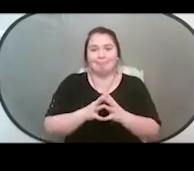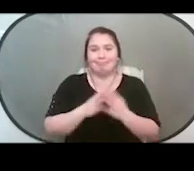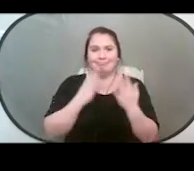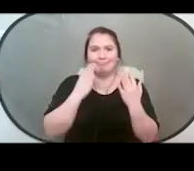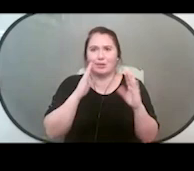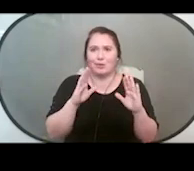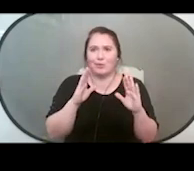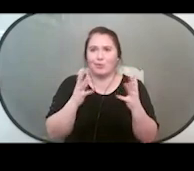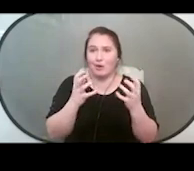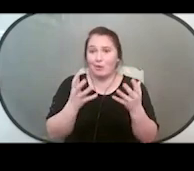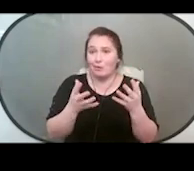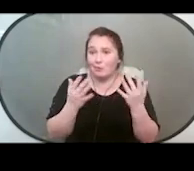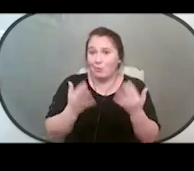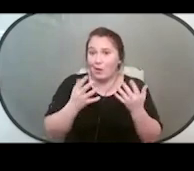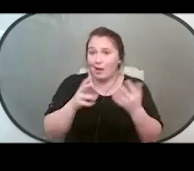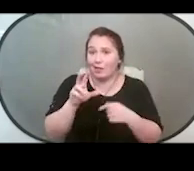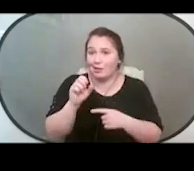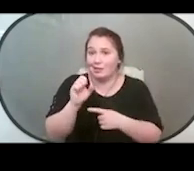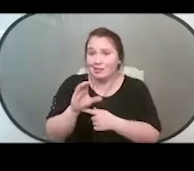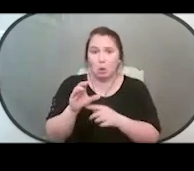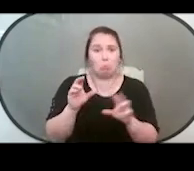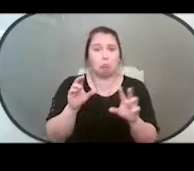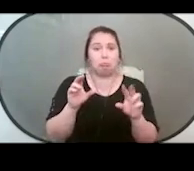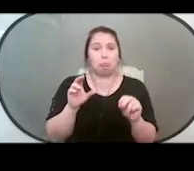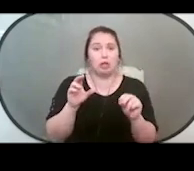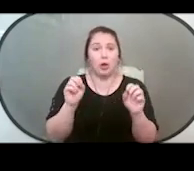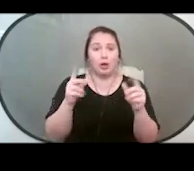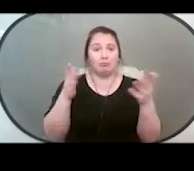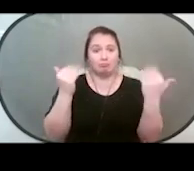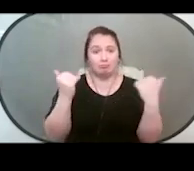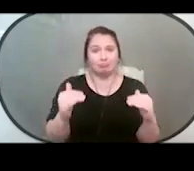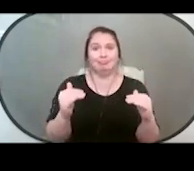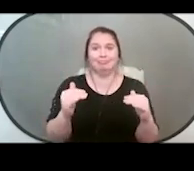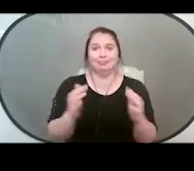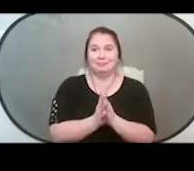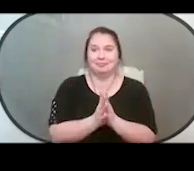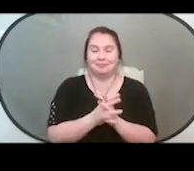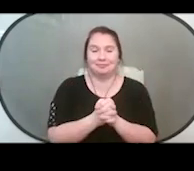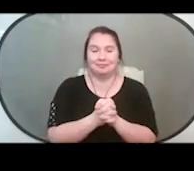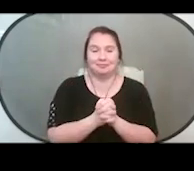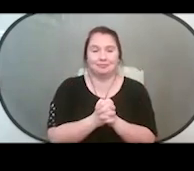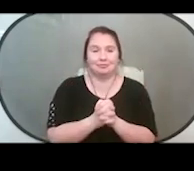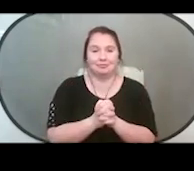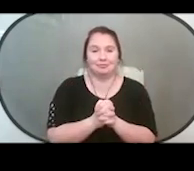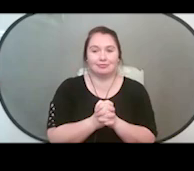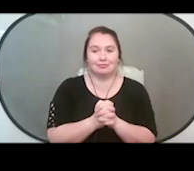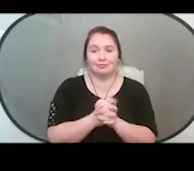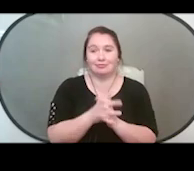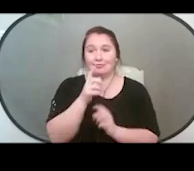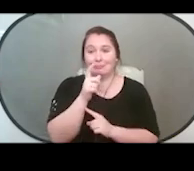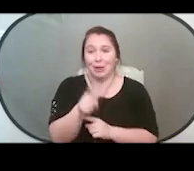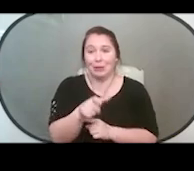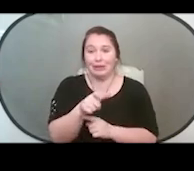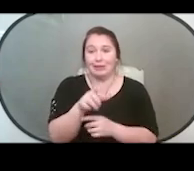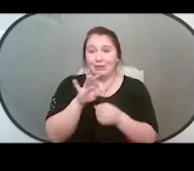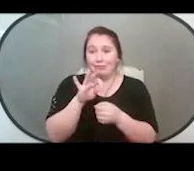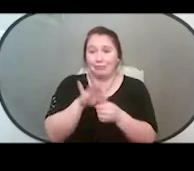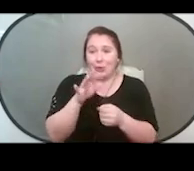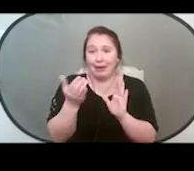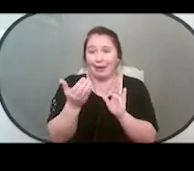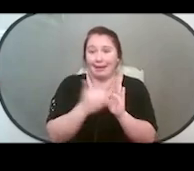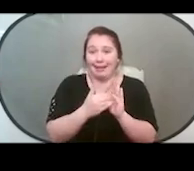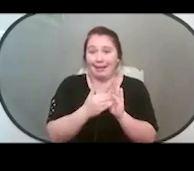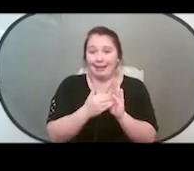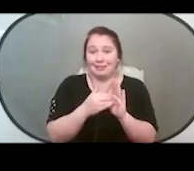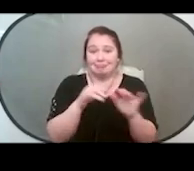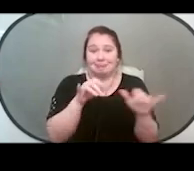it another 30 seconds. Nope, we'll move on. So we're We did past this. that one. and we don't need to pull again. It was the same poll. The original intent